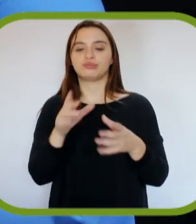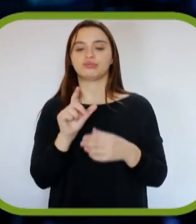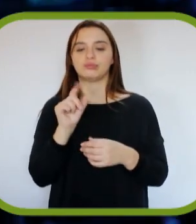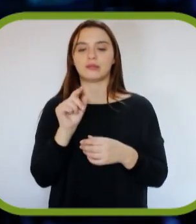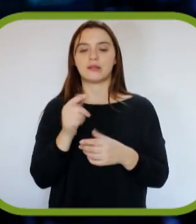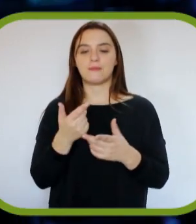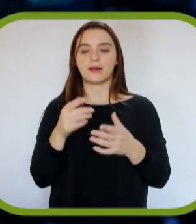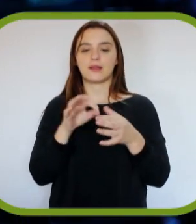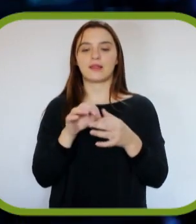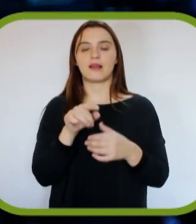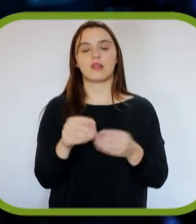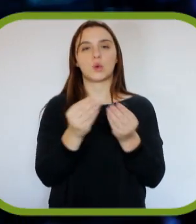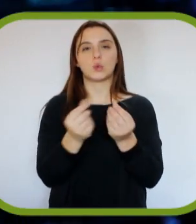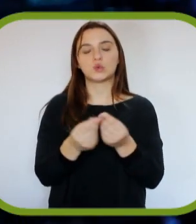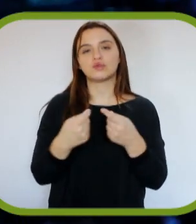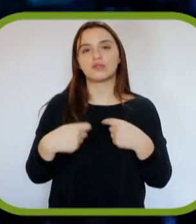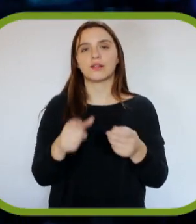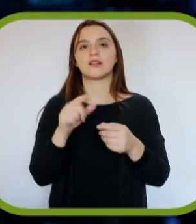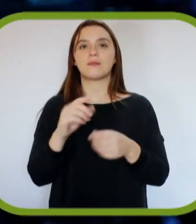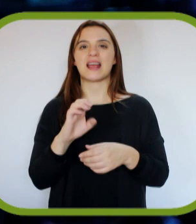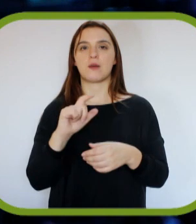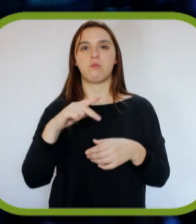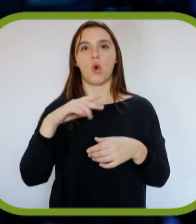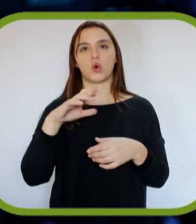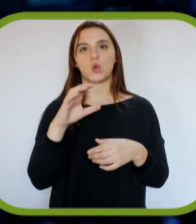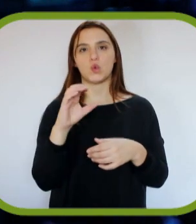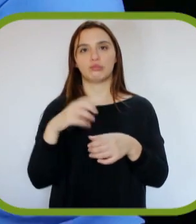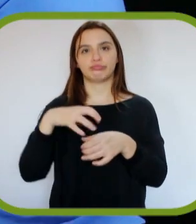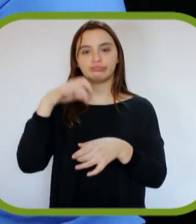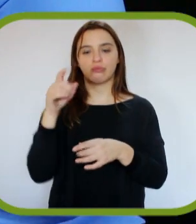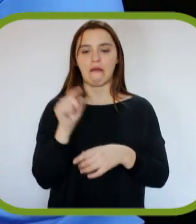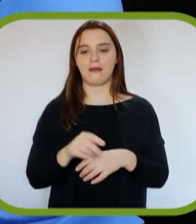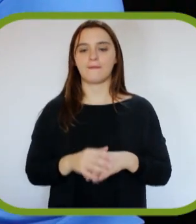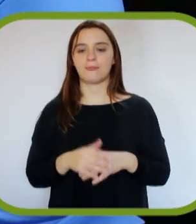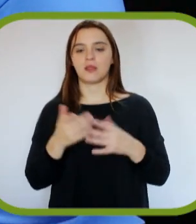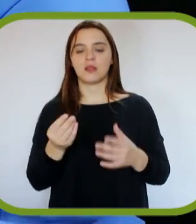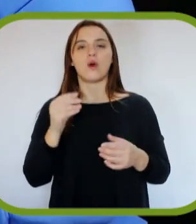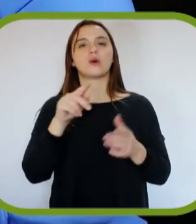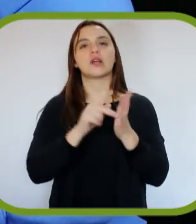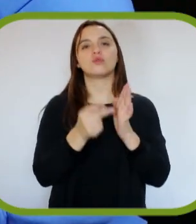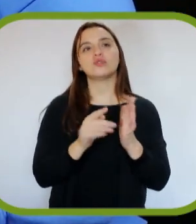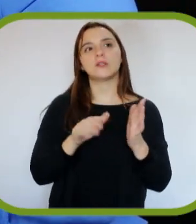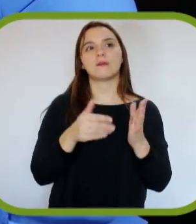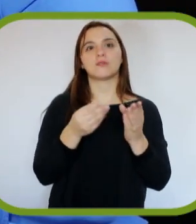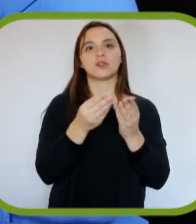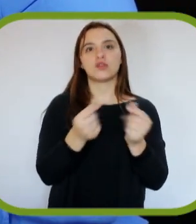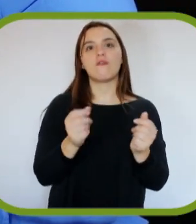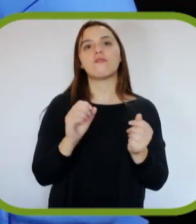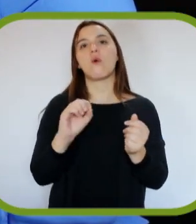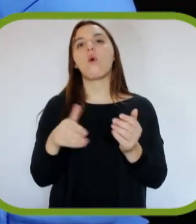resource usage, and carbon dioxide emissions. So is technology just a part of the solution or also a part of the